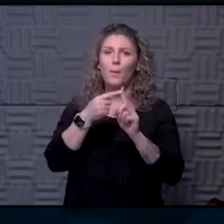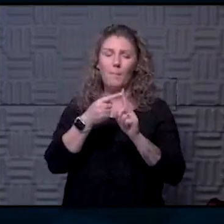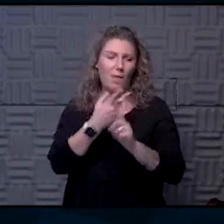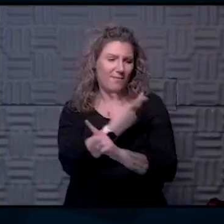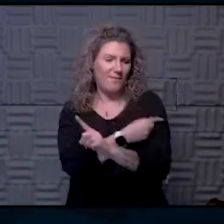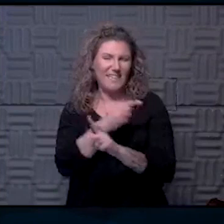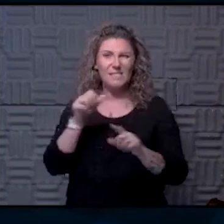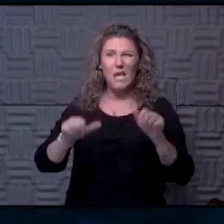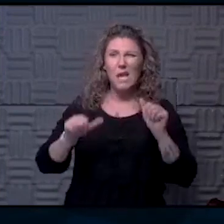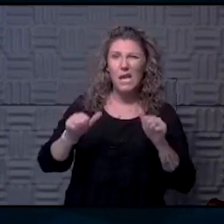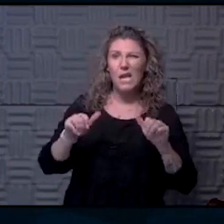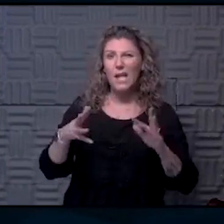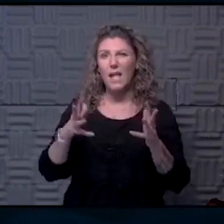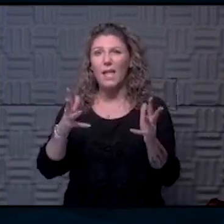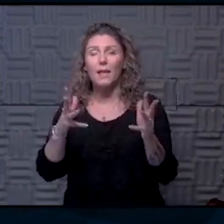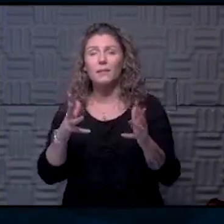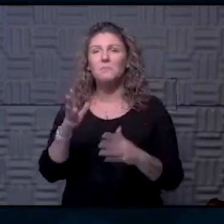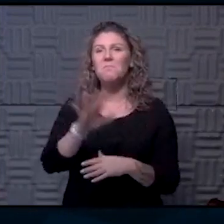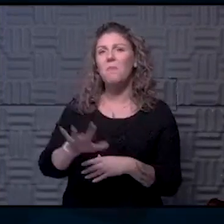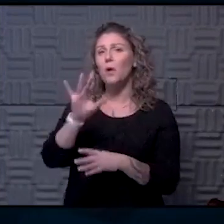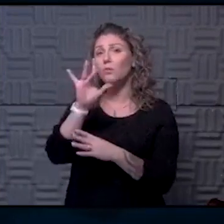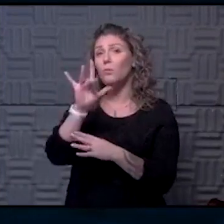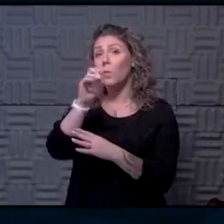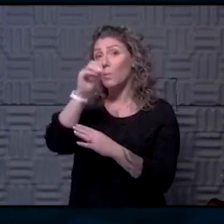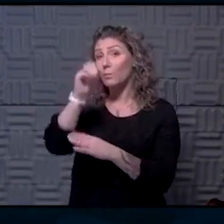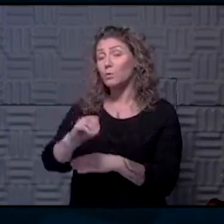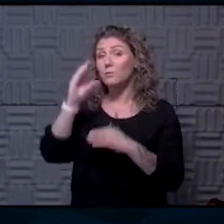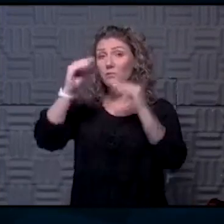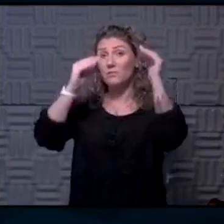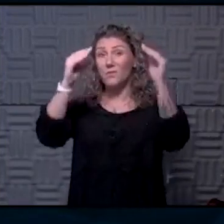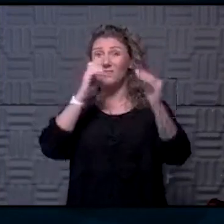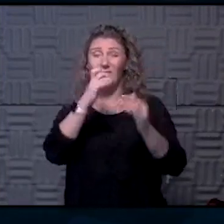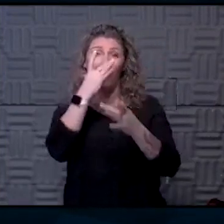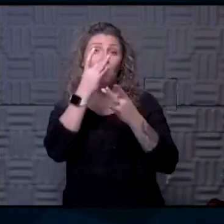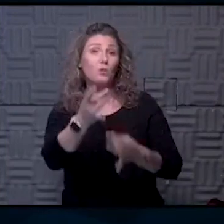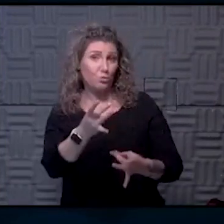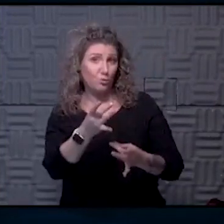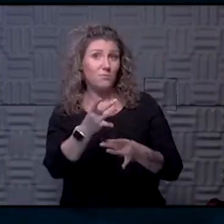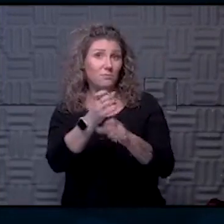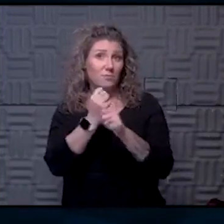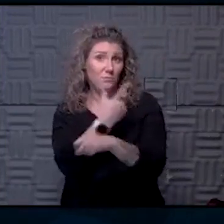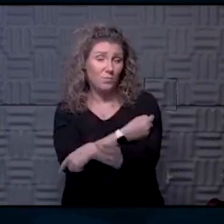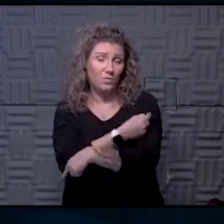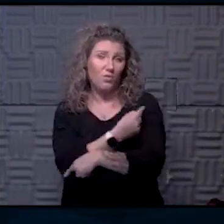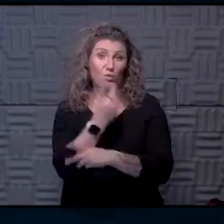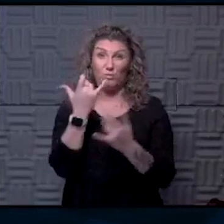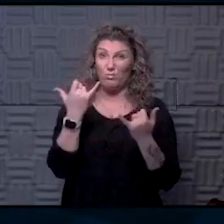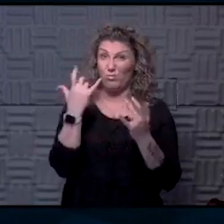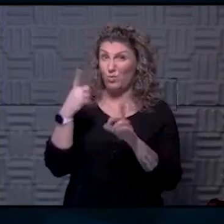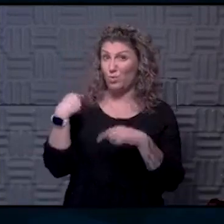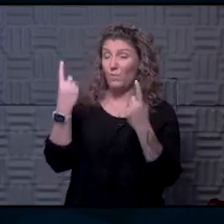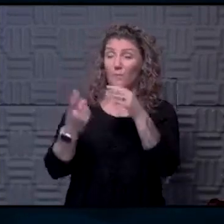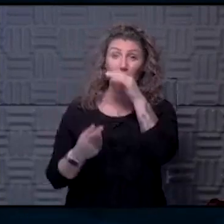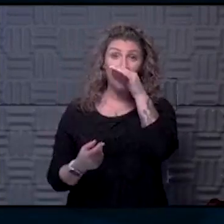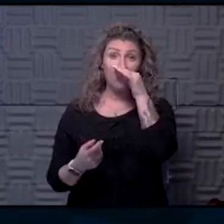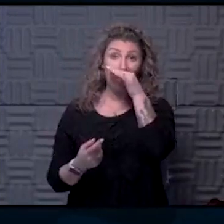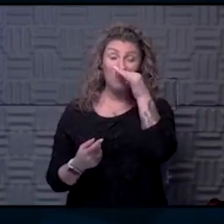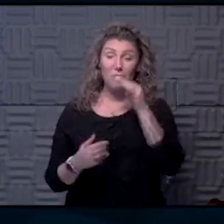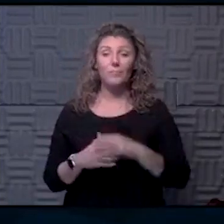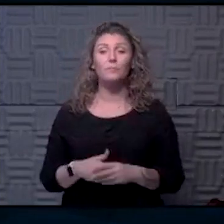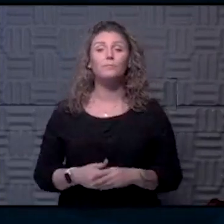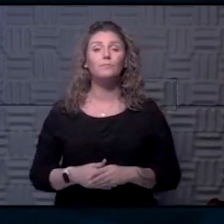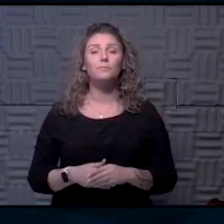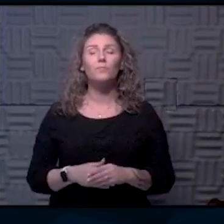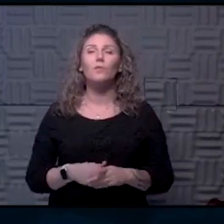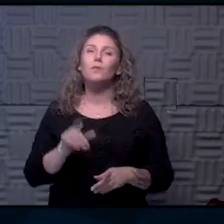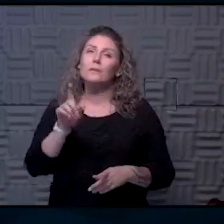anticipating about 25% of adults that are not interested in receiving the vaccine at this point. So we do have to take